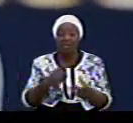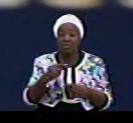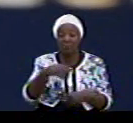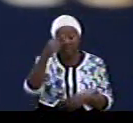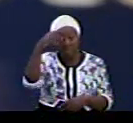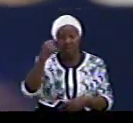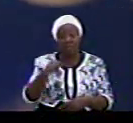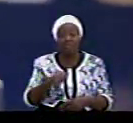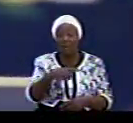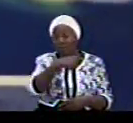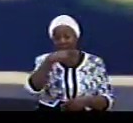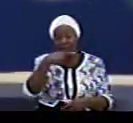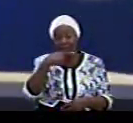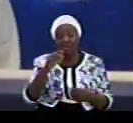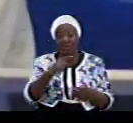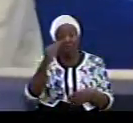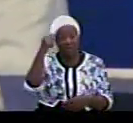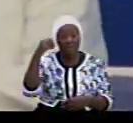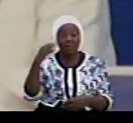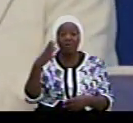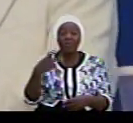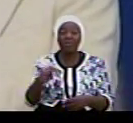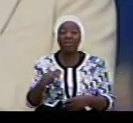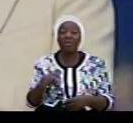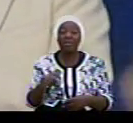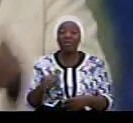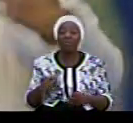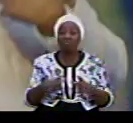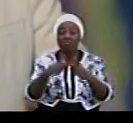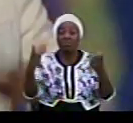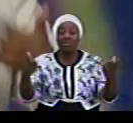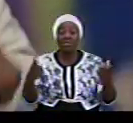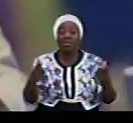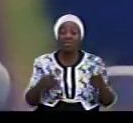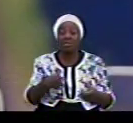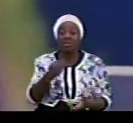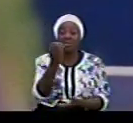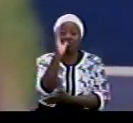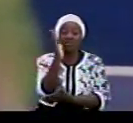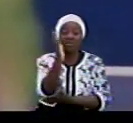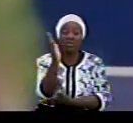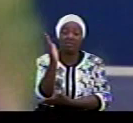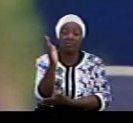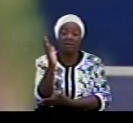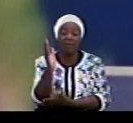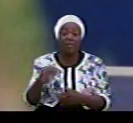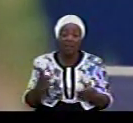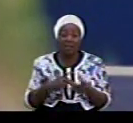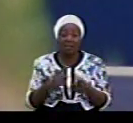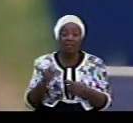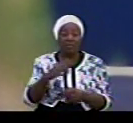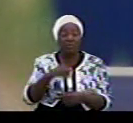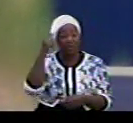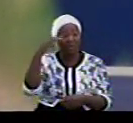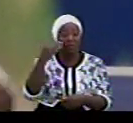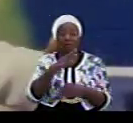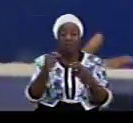field, you think of the forest, you think of the anatomy of man,